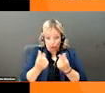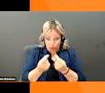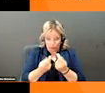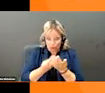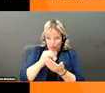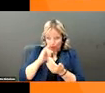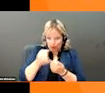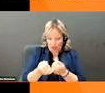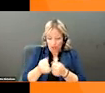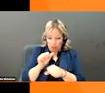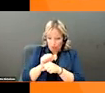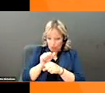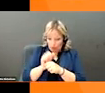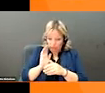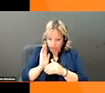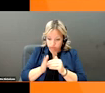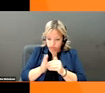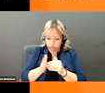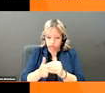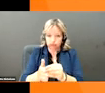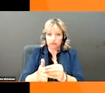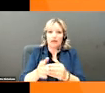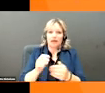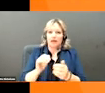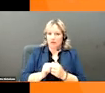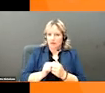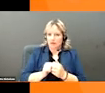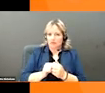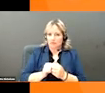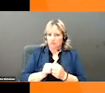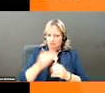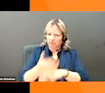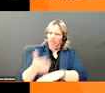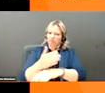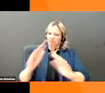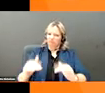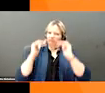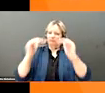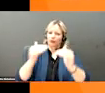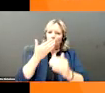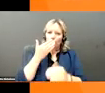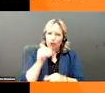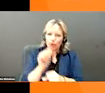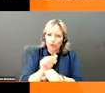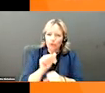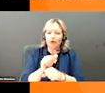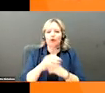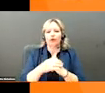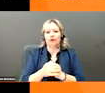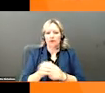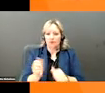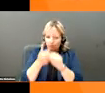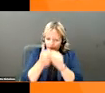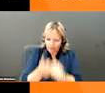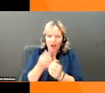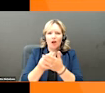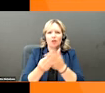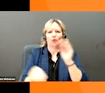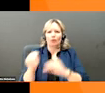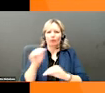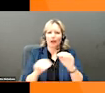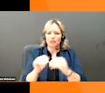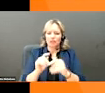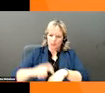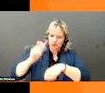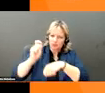for them, do it well, not pose any trouble, stay within budget, do it on time, that sort